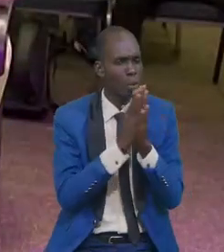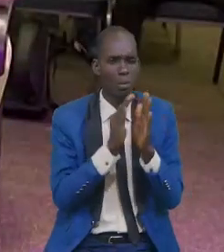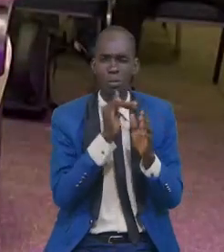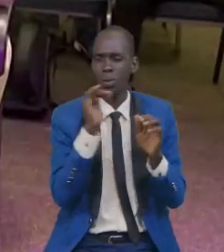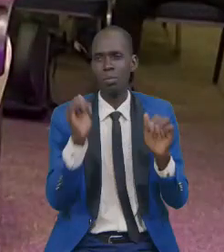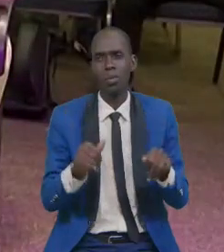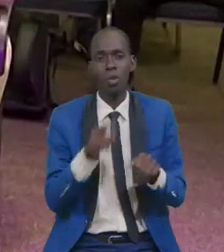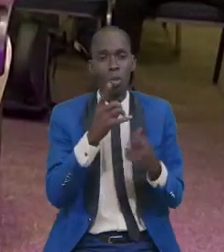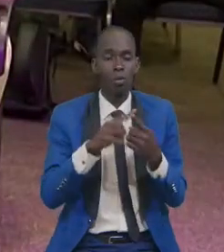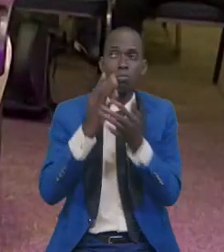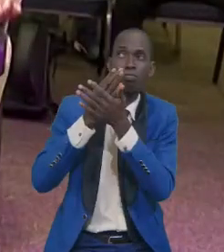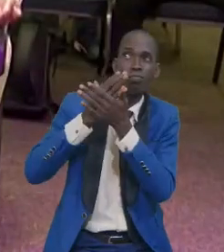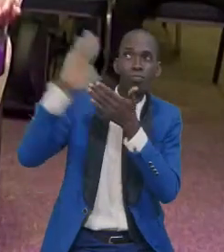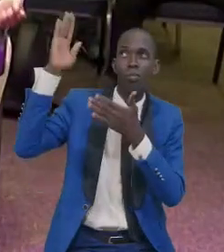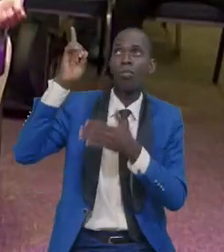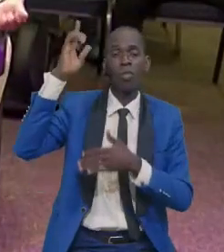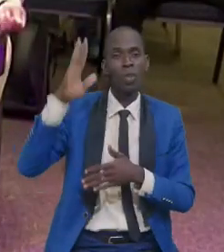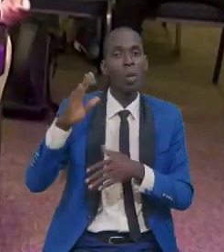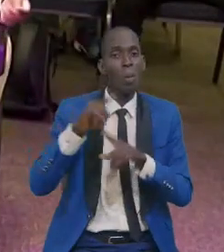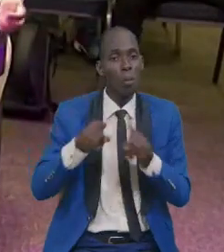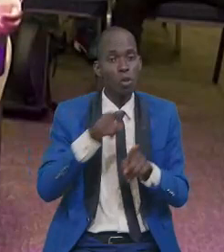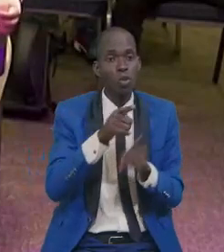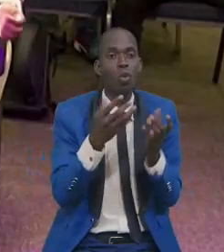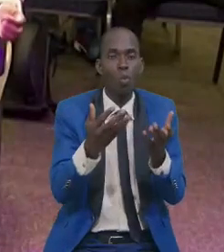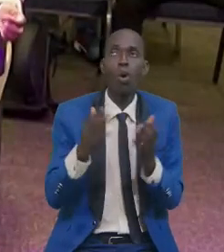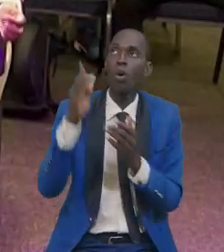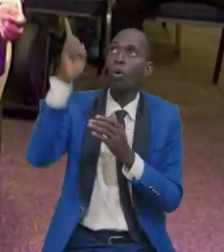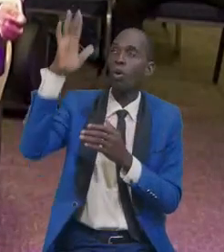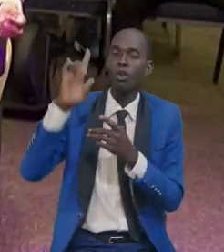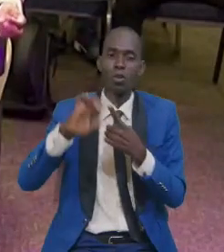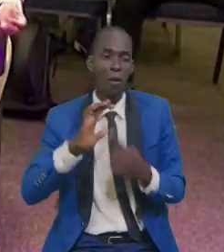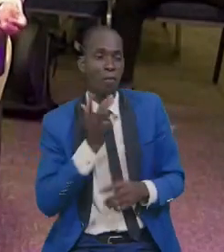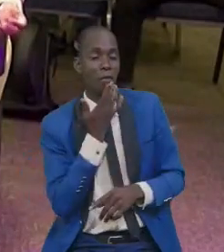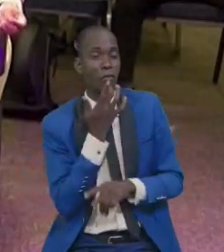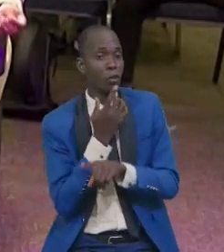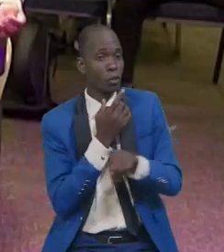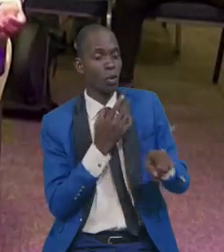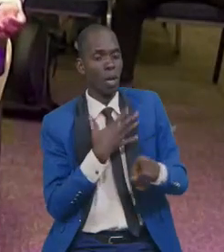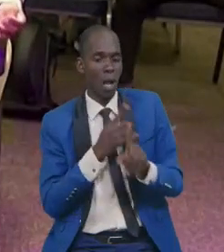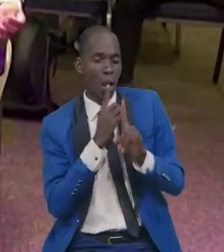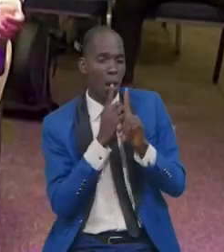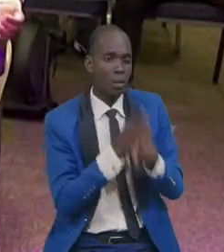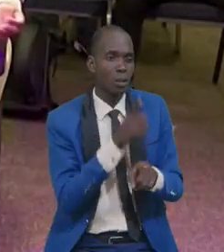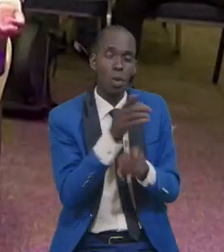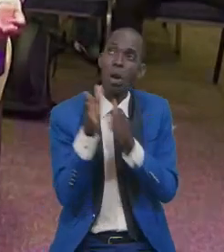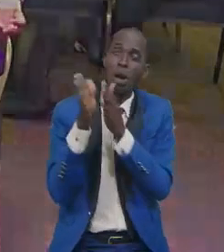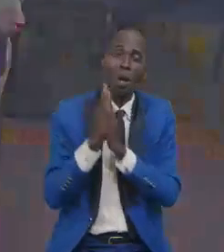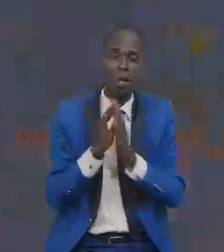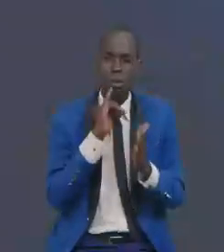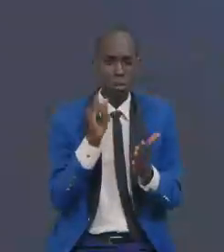disregard God, and you want God to look at you and favor you and answer your prayer? Is that